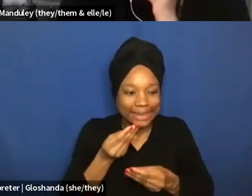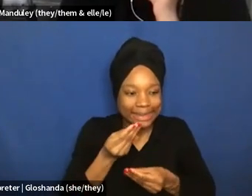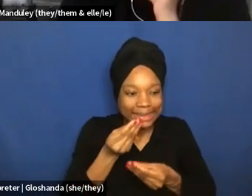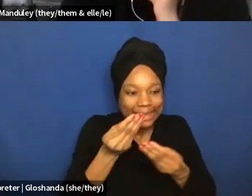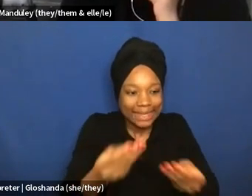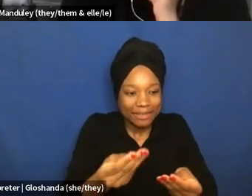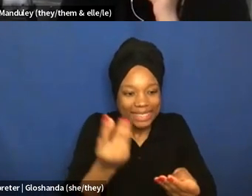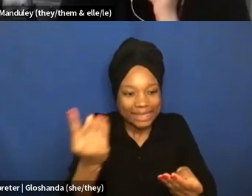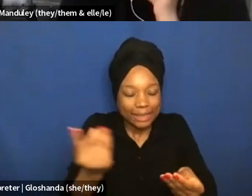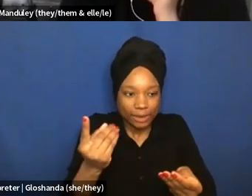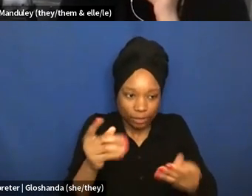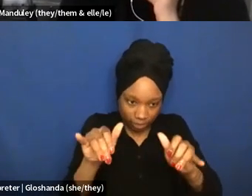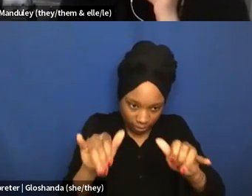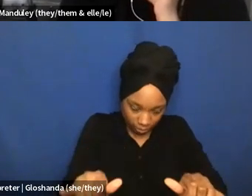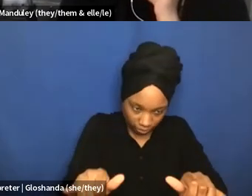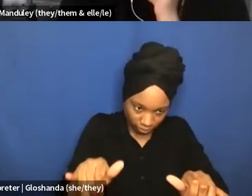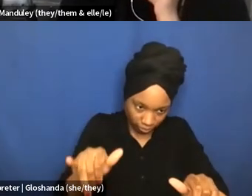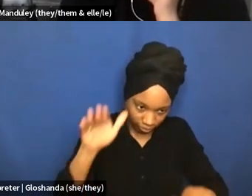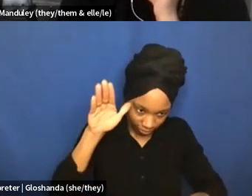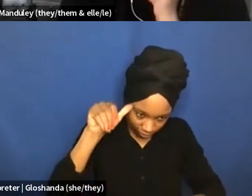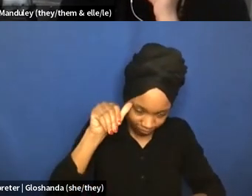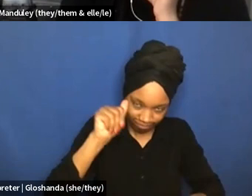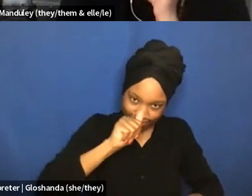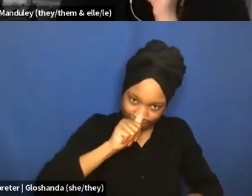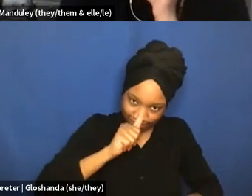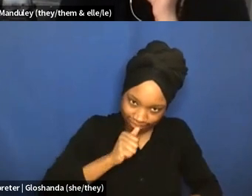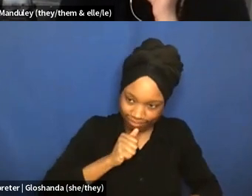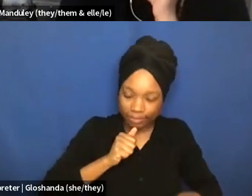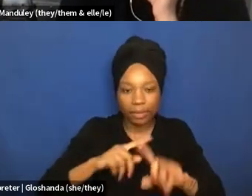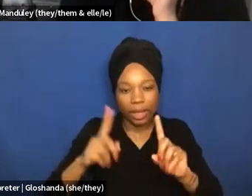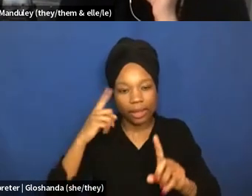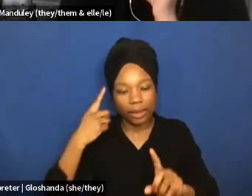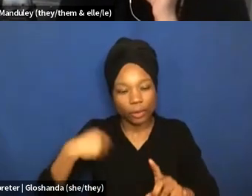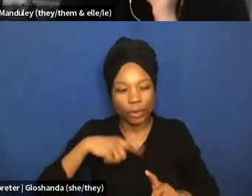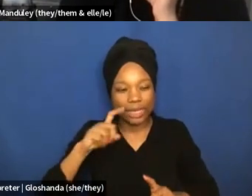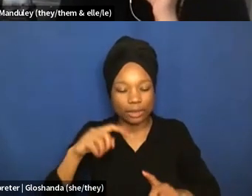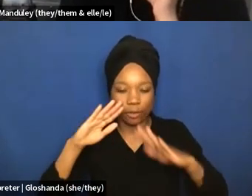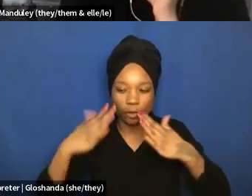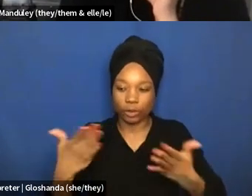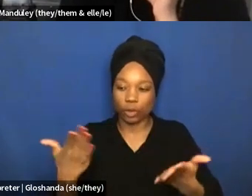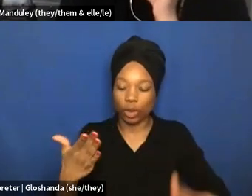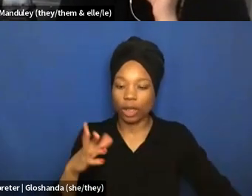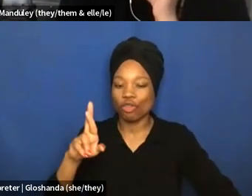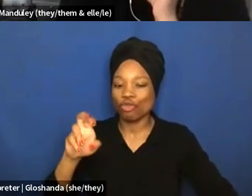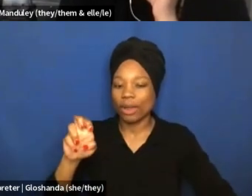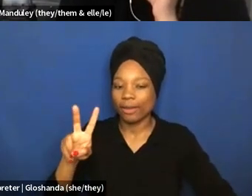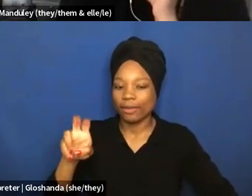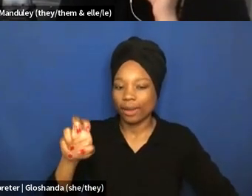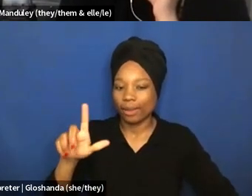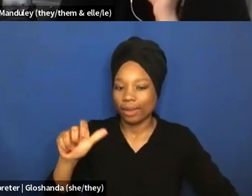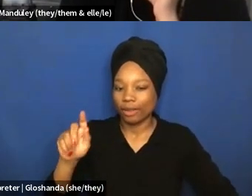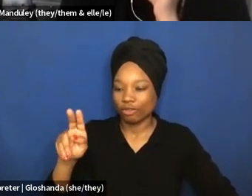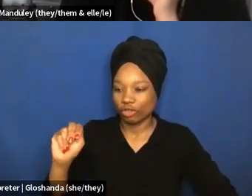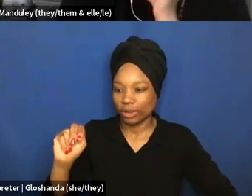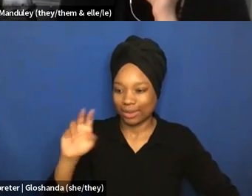resilient. I think we need to focus on revelation. And that's something that only comes out of spirituality. This